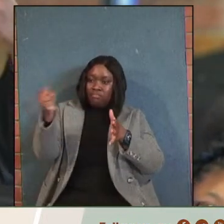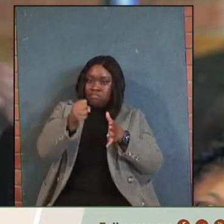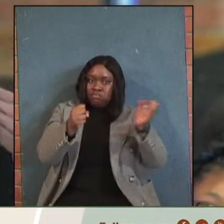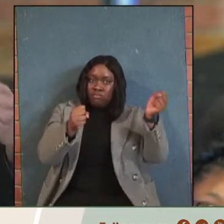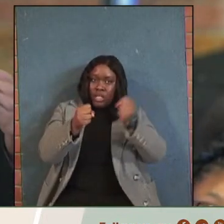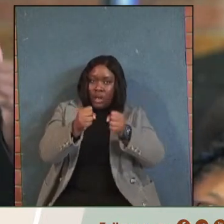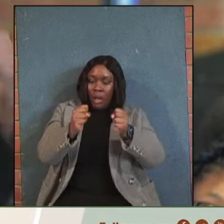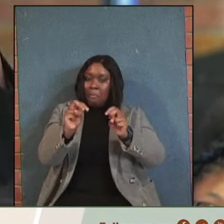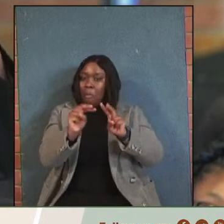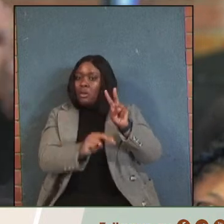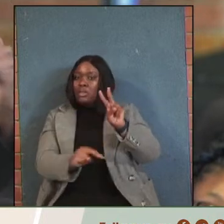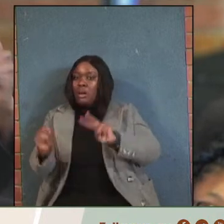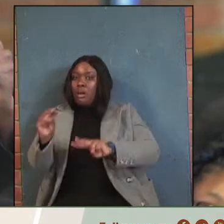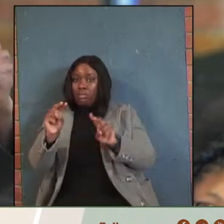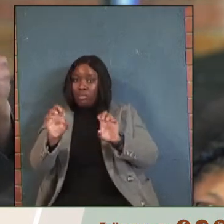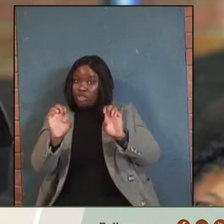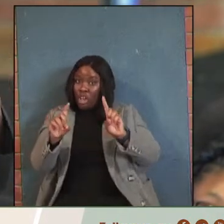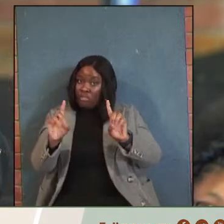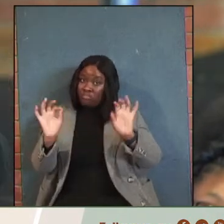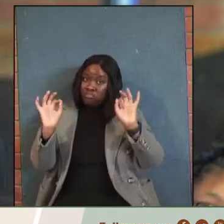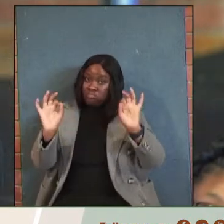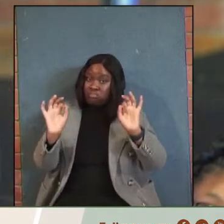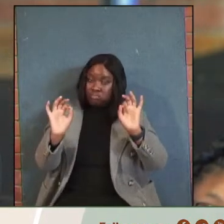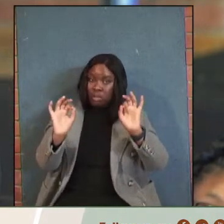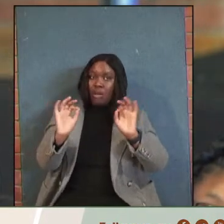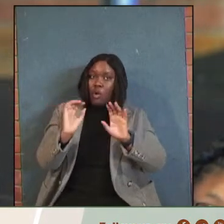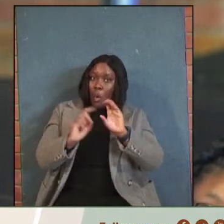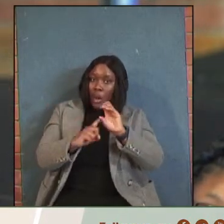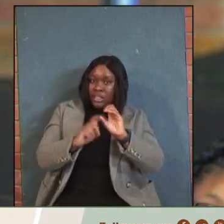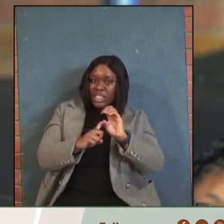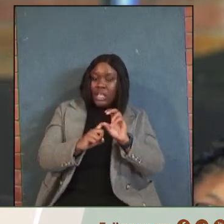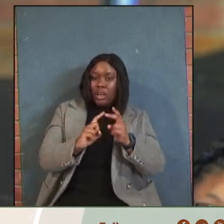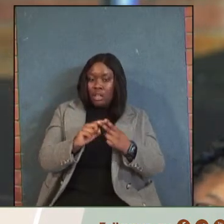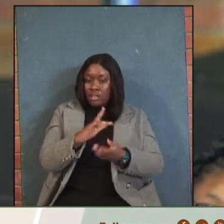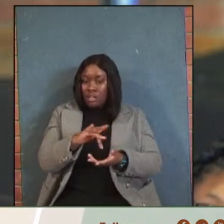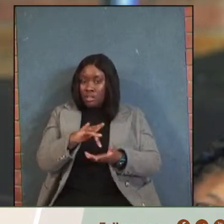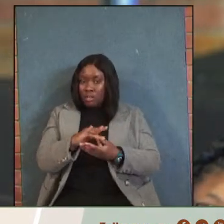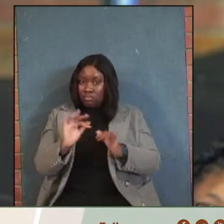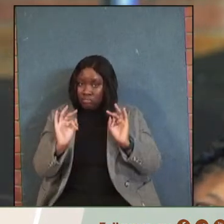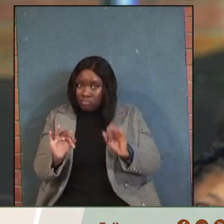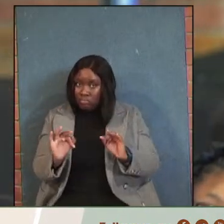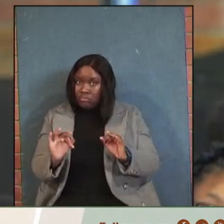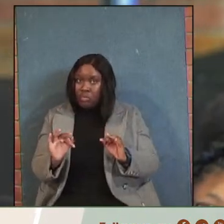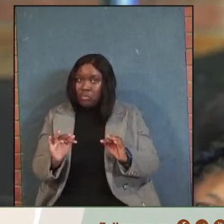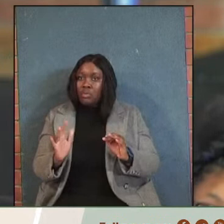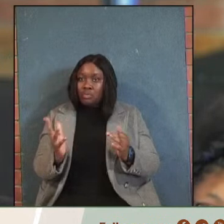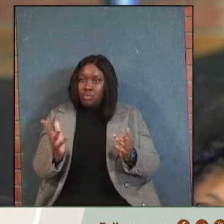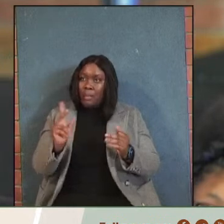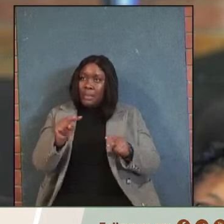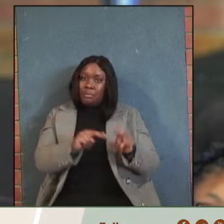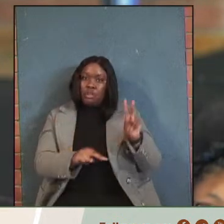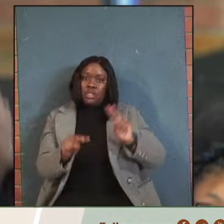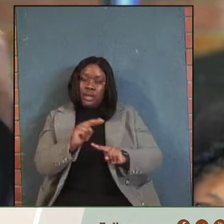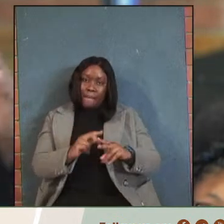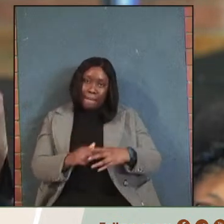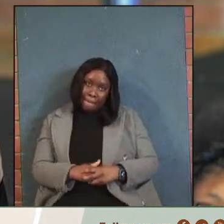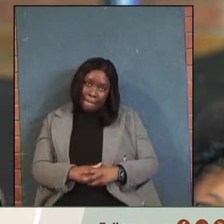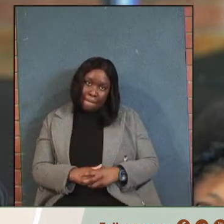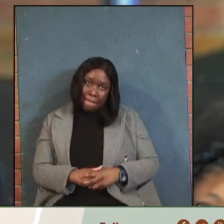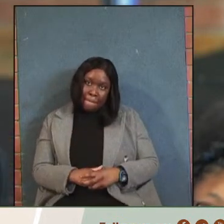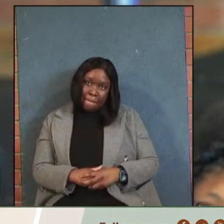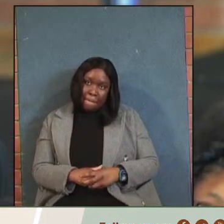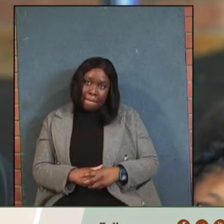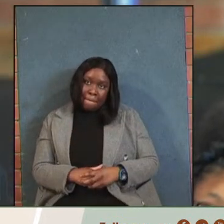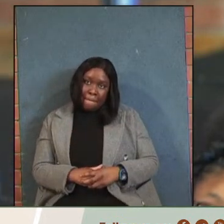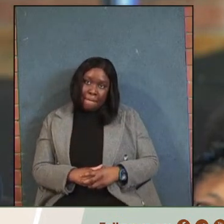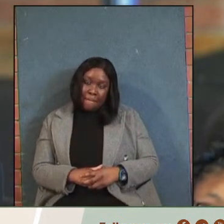and monitor the quality of education and the quality of the center. Building a good quality website where all aftercare centers can register and